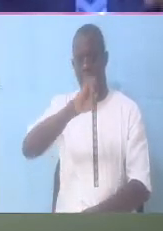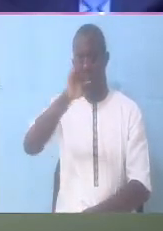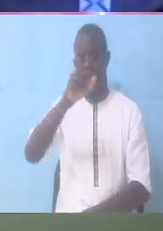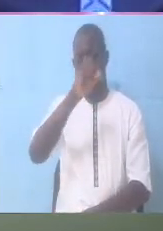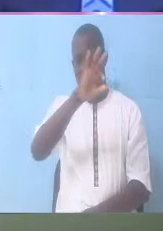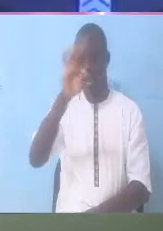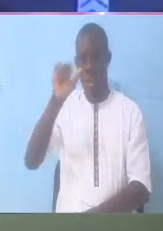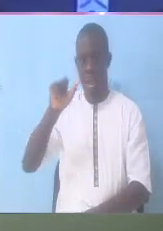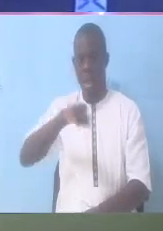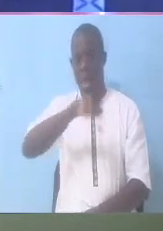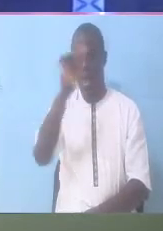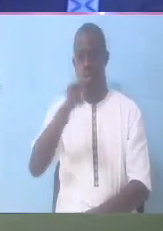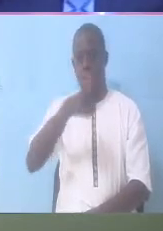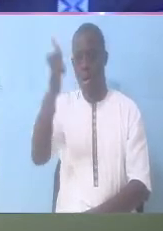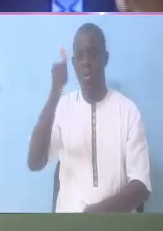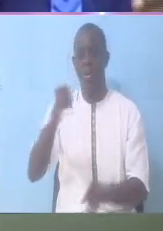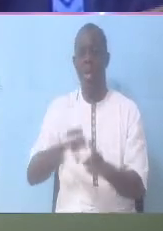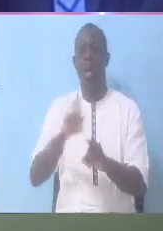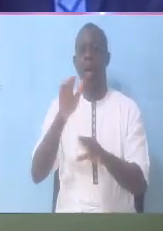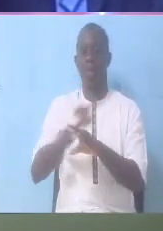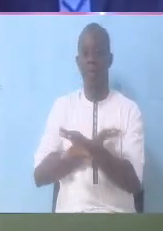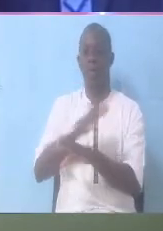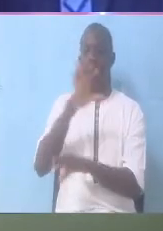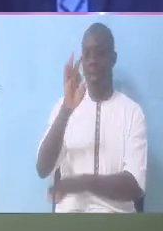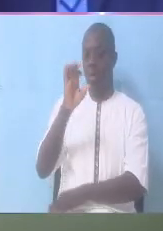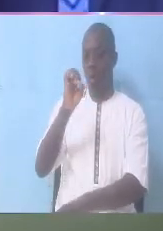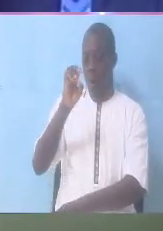Tamba who gave them the orders. Malik Jata ya